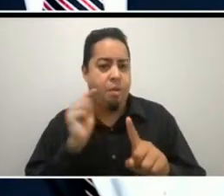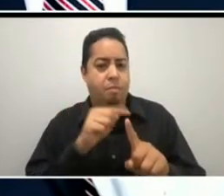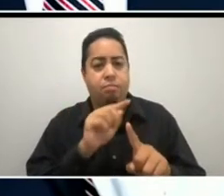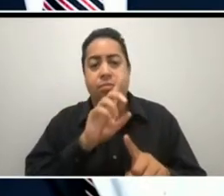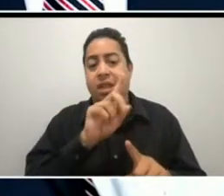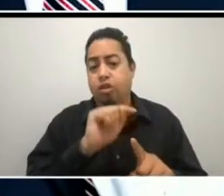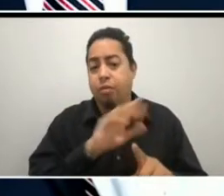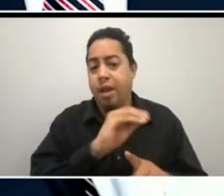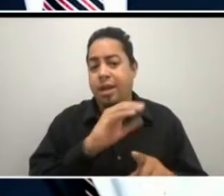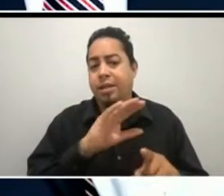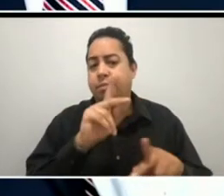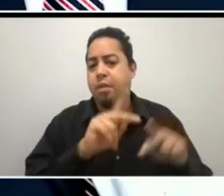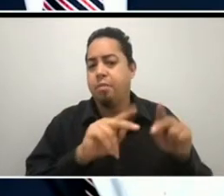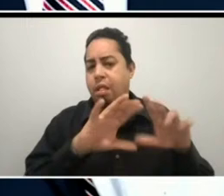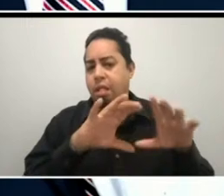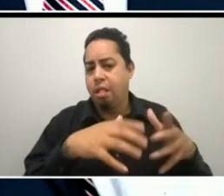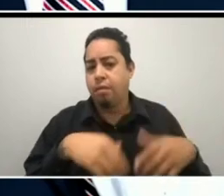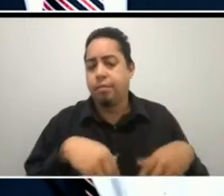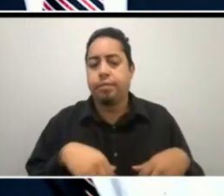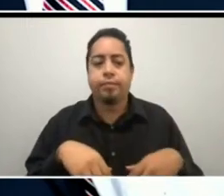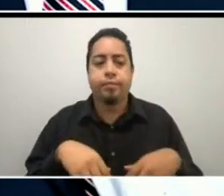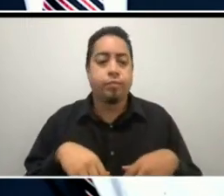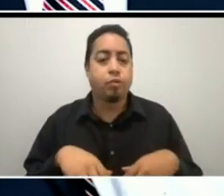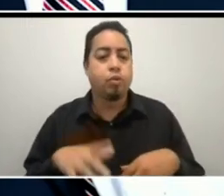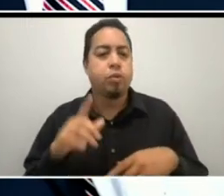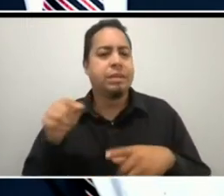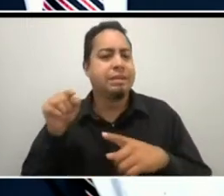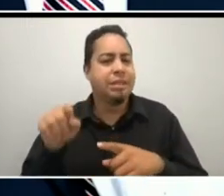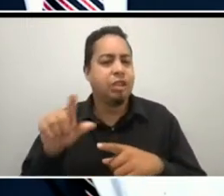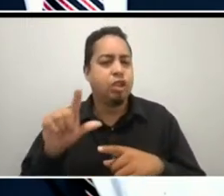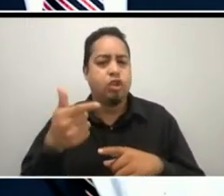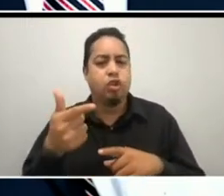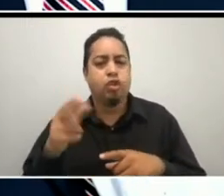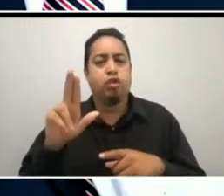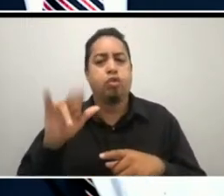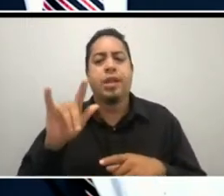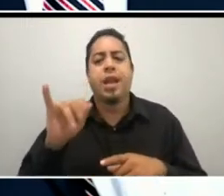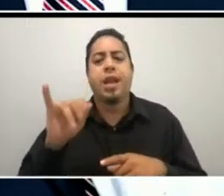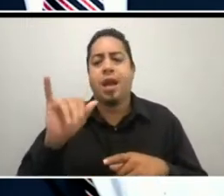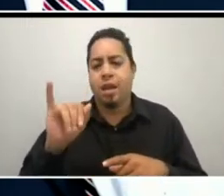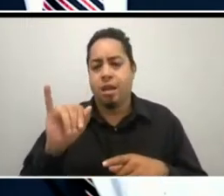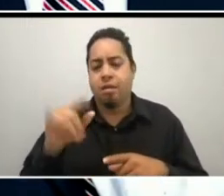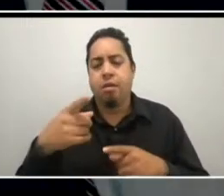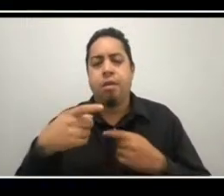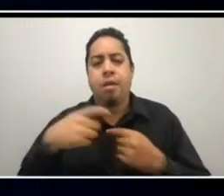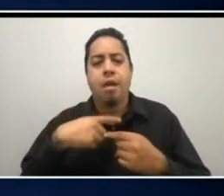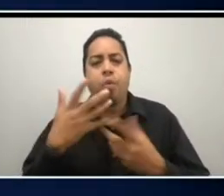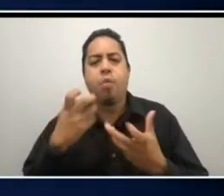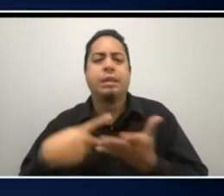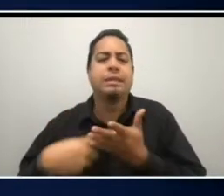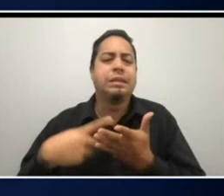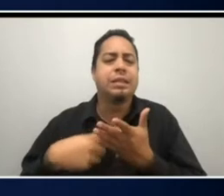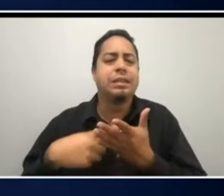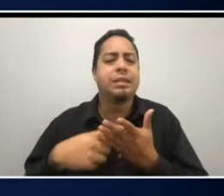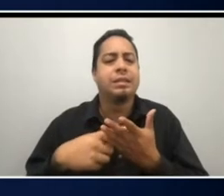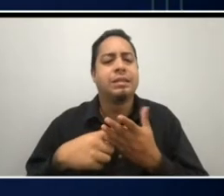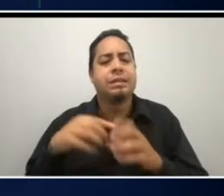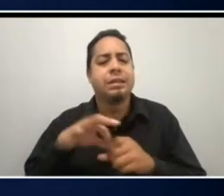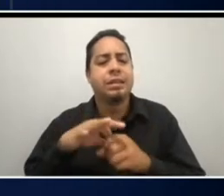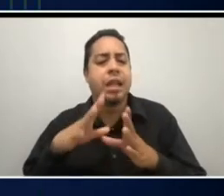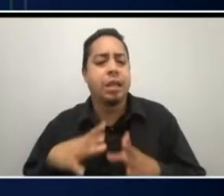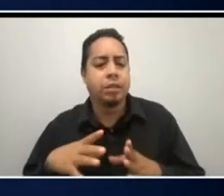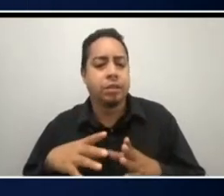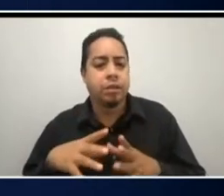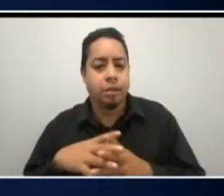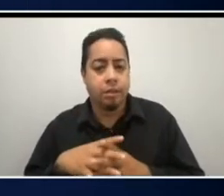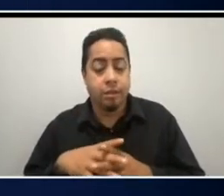Rudy Giuliani and Jenna Ellis. We're calling you together because we'd like to discuss, obviously, the election. Hello,